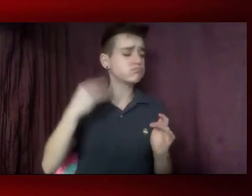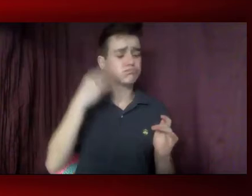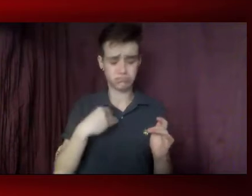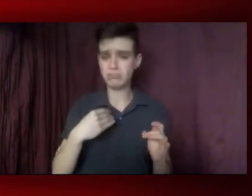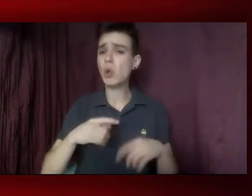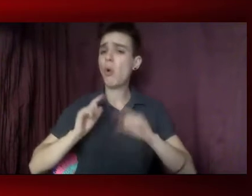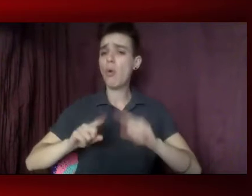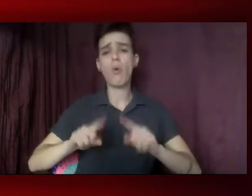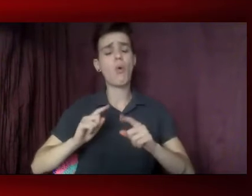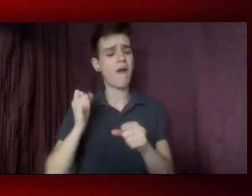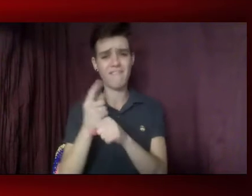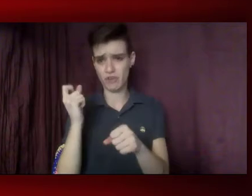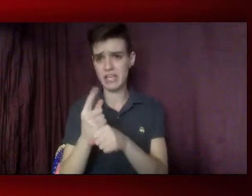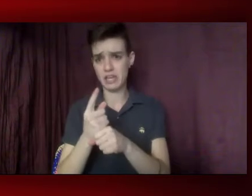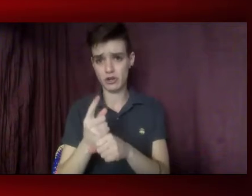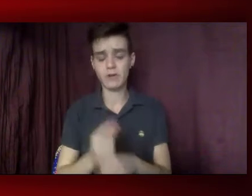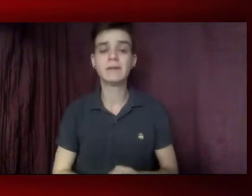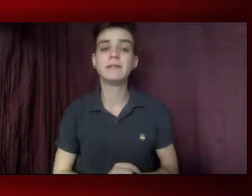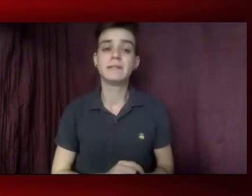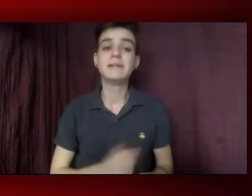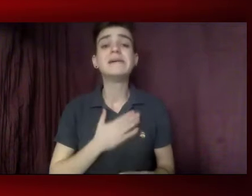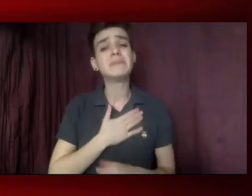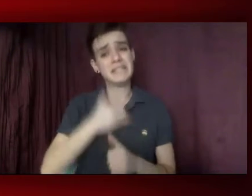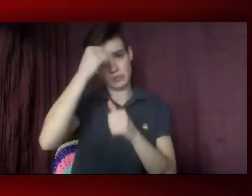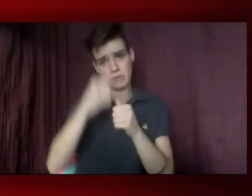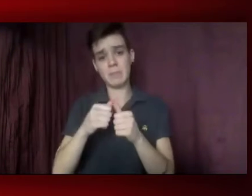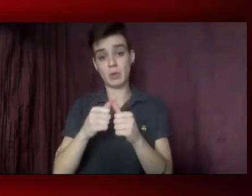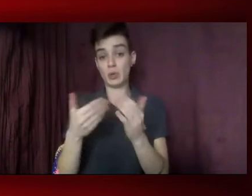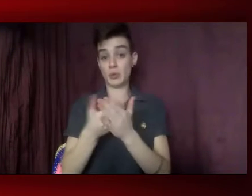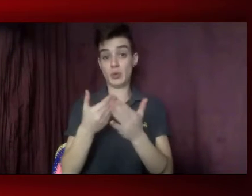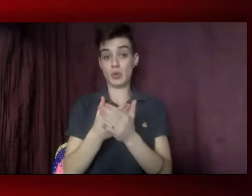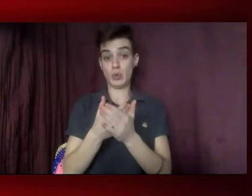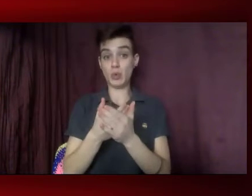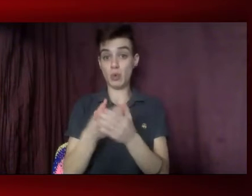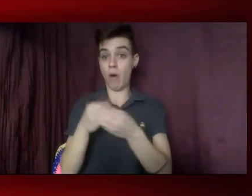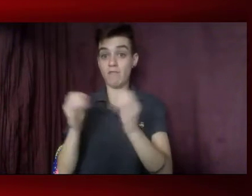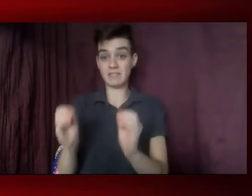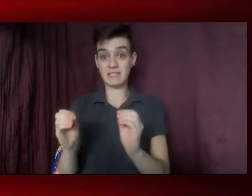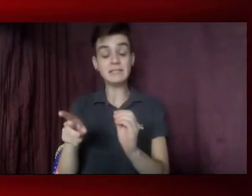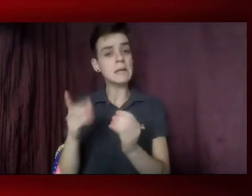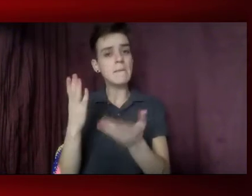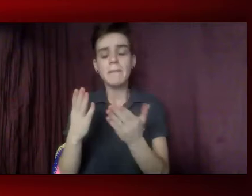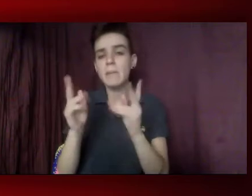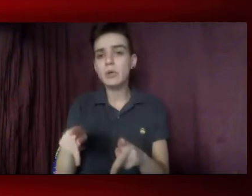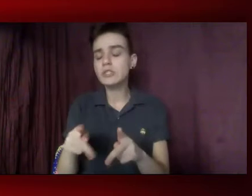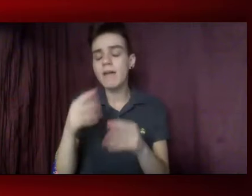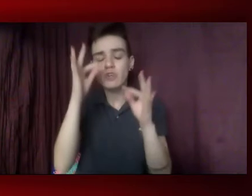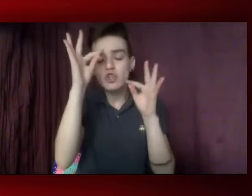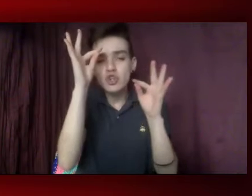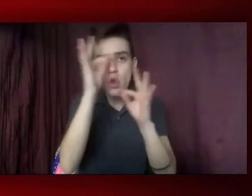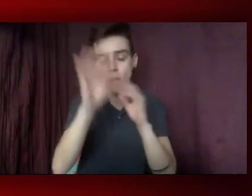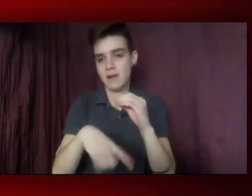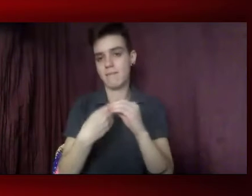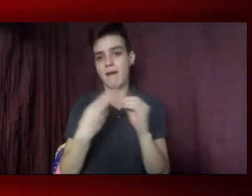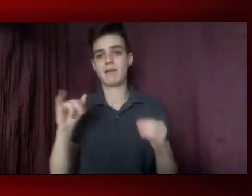in AIDSWatch. Remember, with the new offices, this could be somebody who doesn't know anything about HIV and